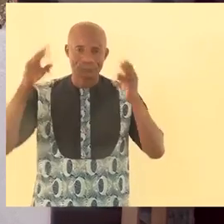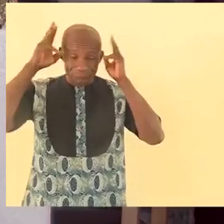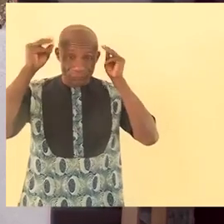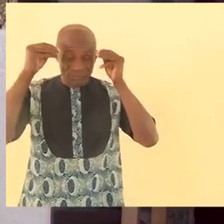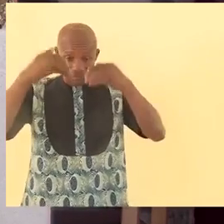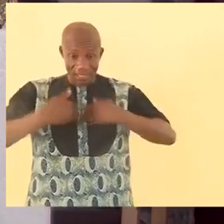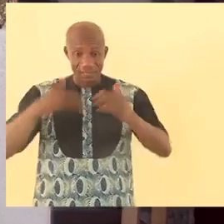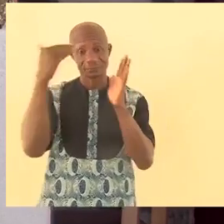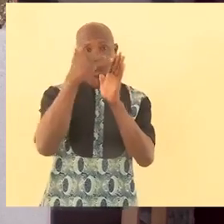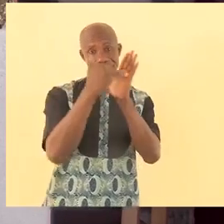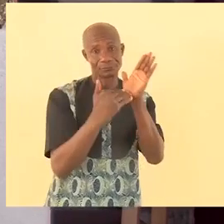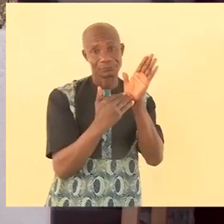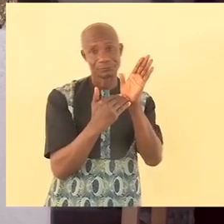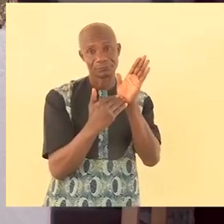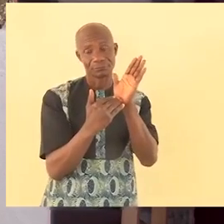Moses had